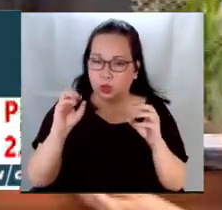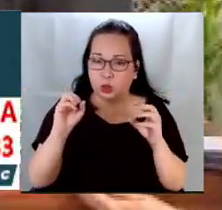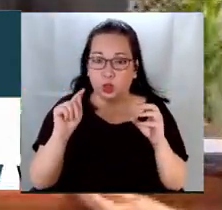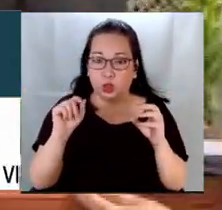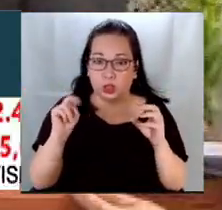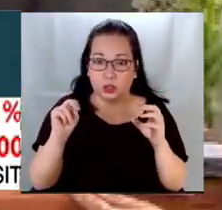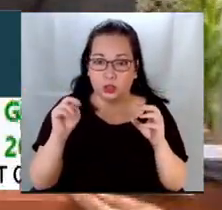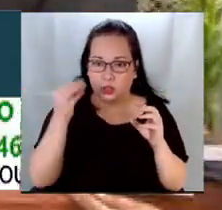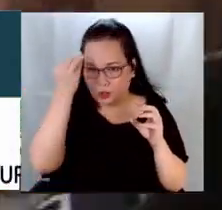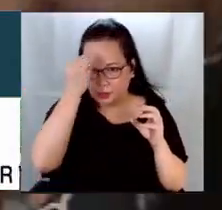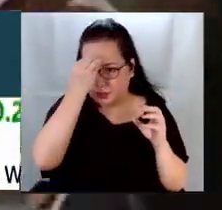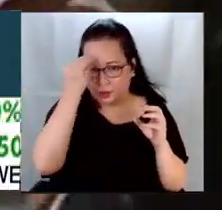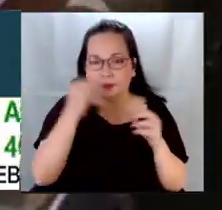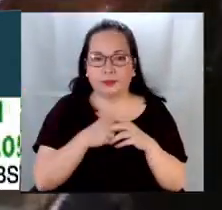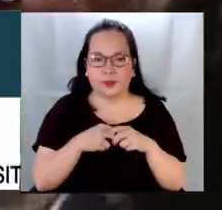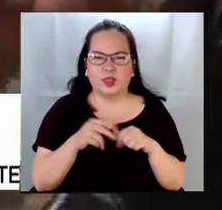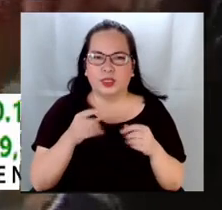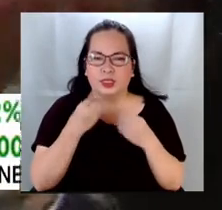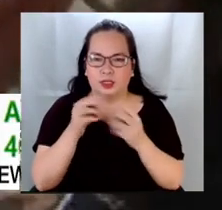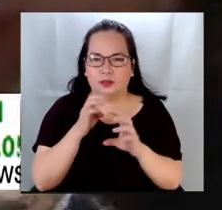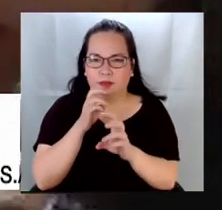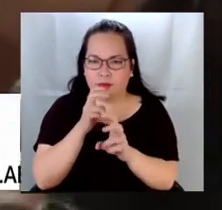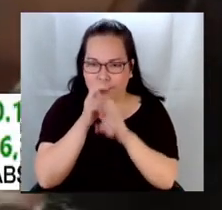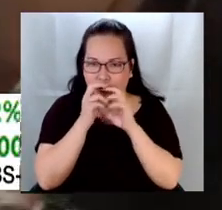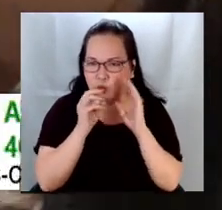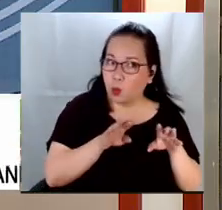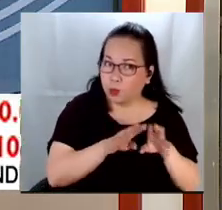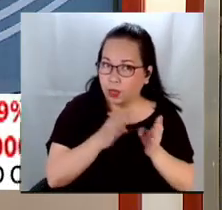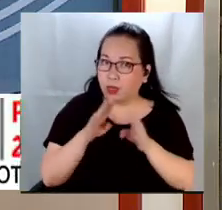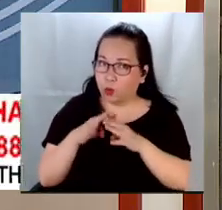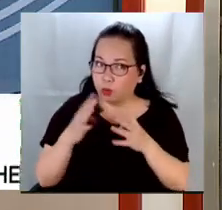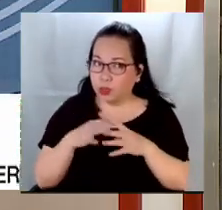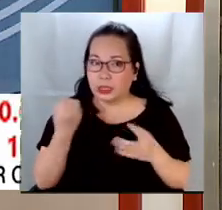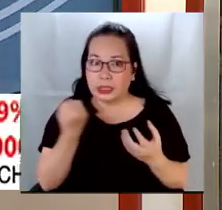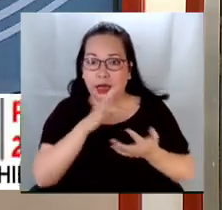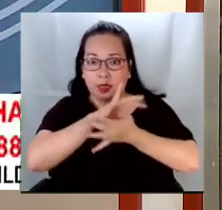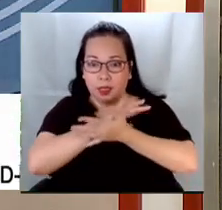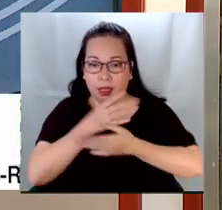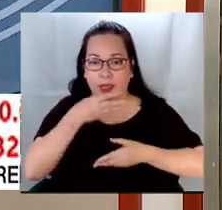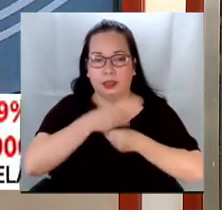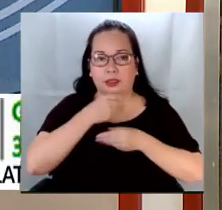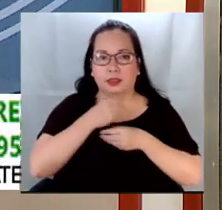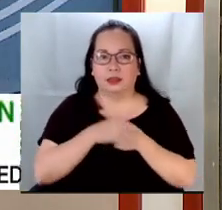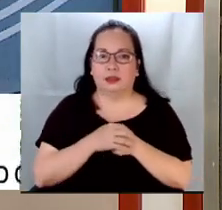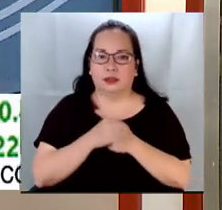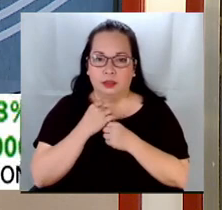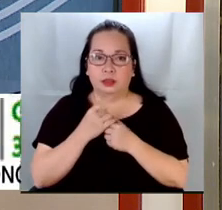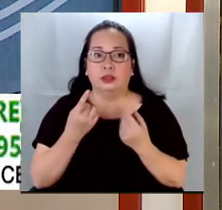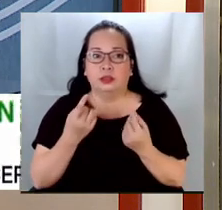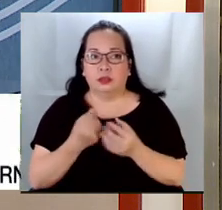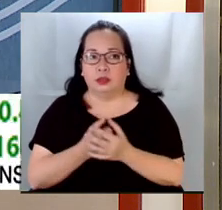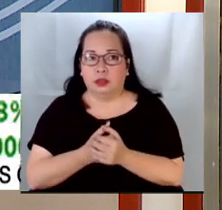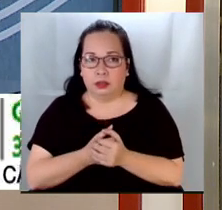amid strict health protocols during or due to the pandemic. Pasig City conducts a vaccination simulation ahead of the